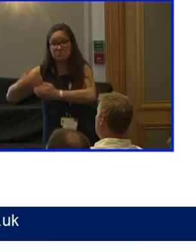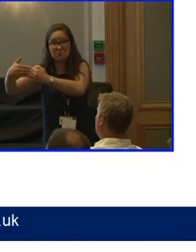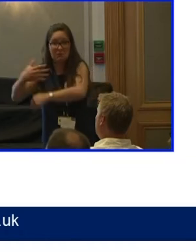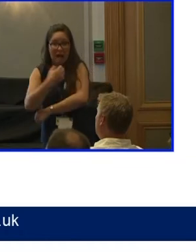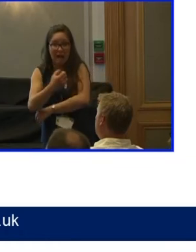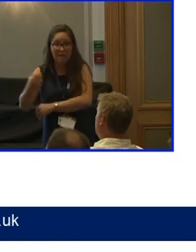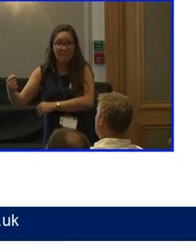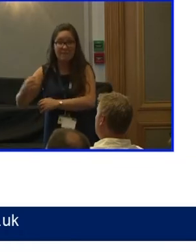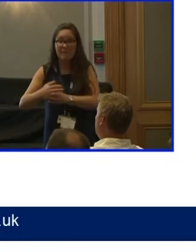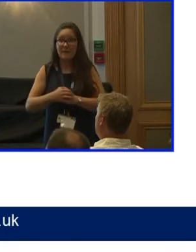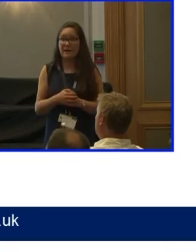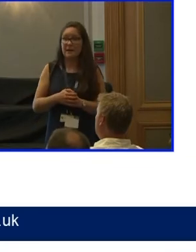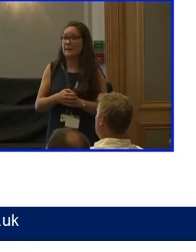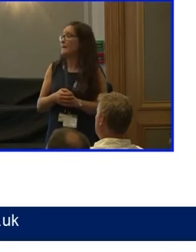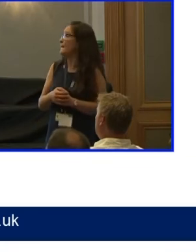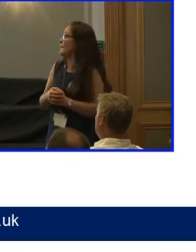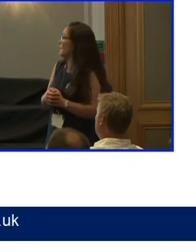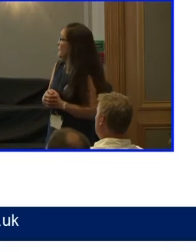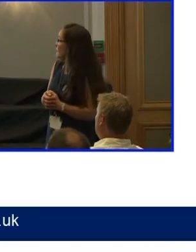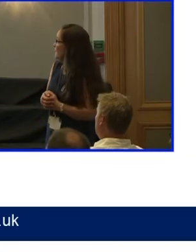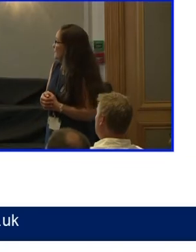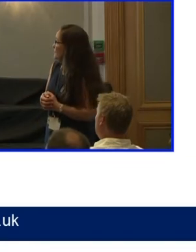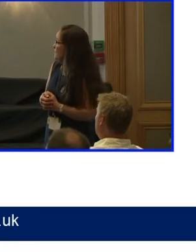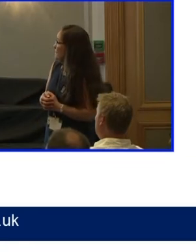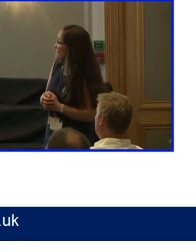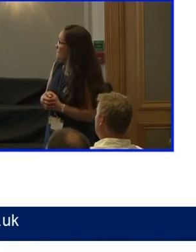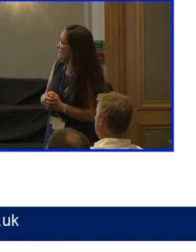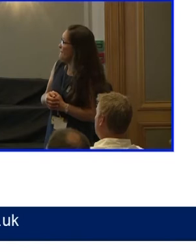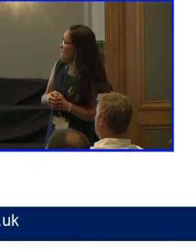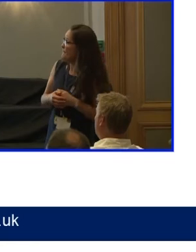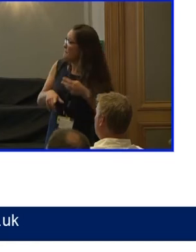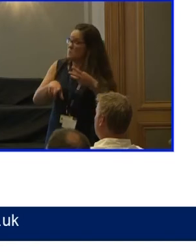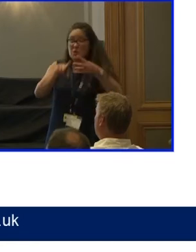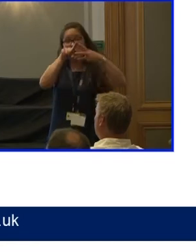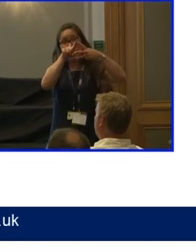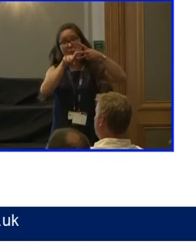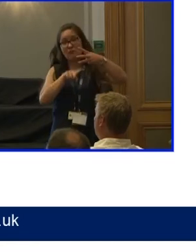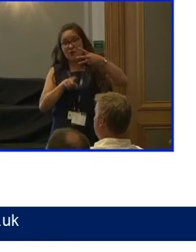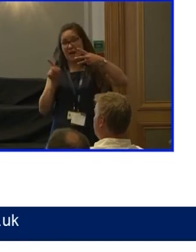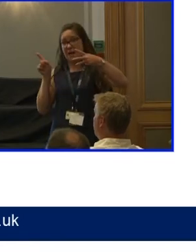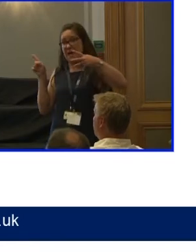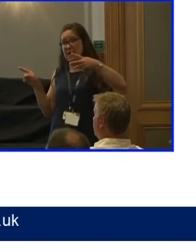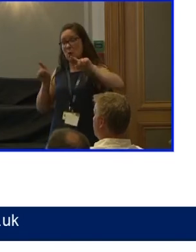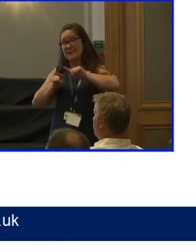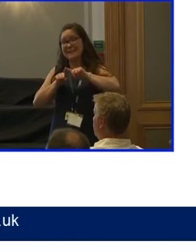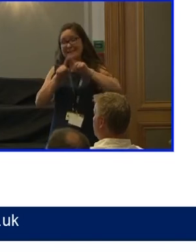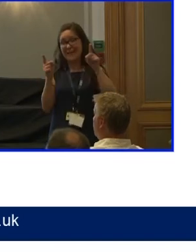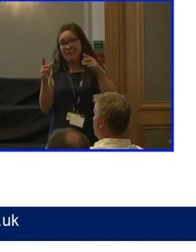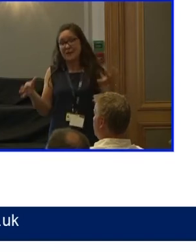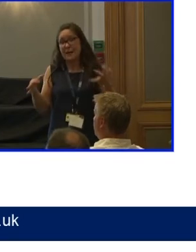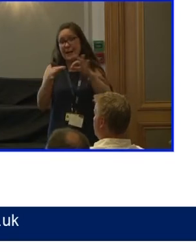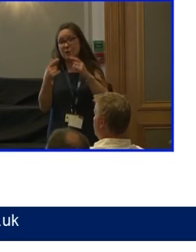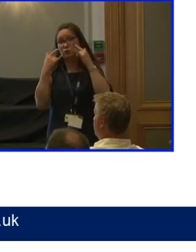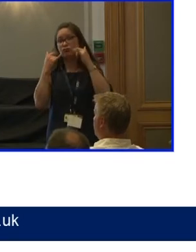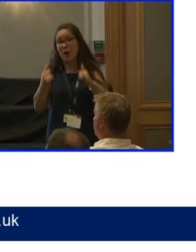but not limited to ABCA4 related retinopathy, so Stargardt disease, choroideremia, achromatopsia, and different forms